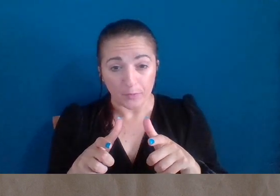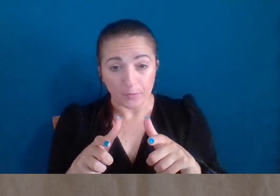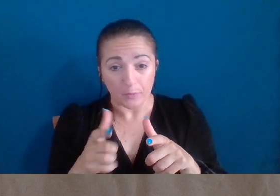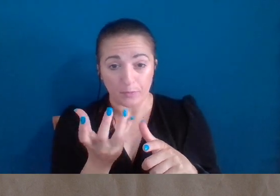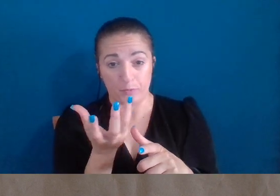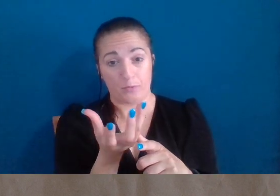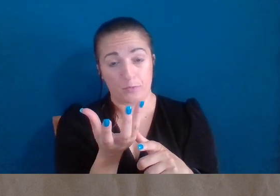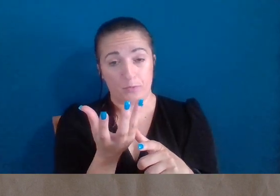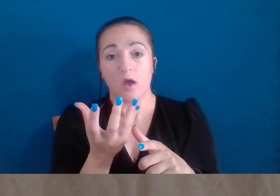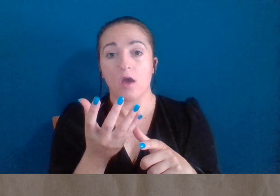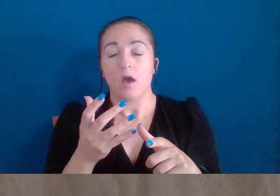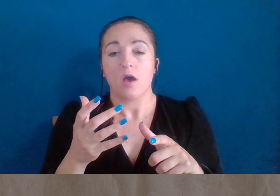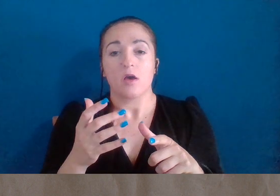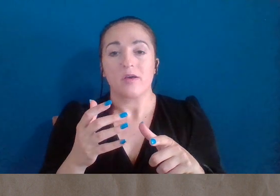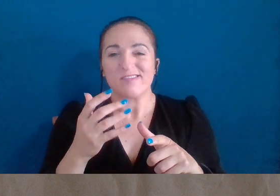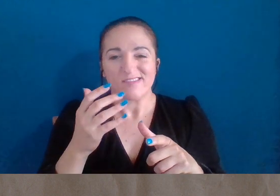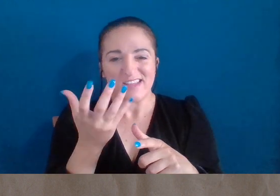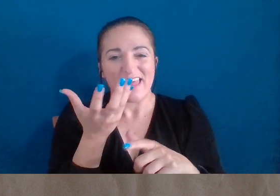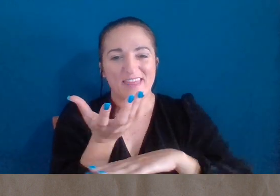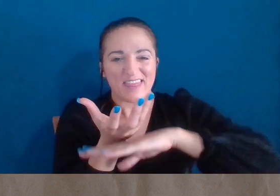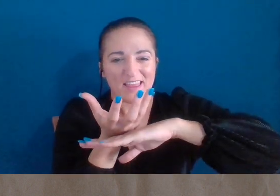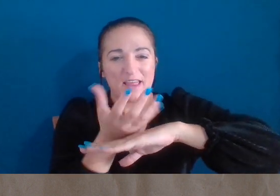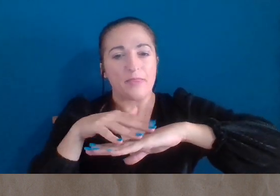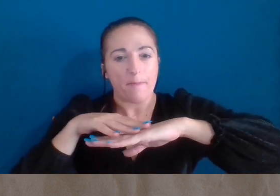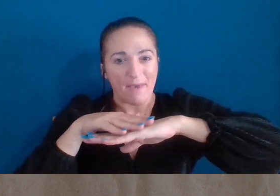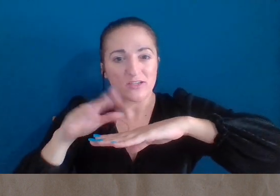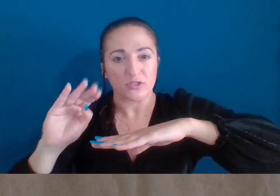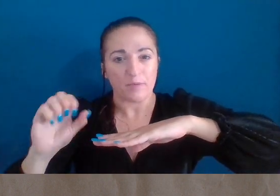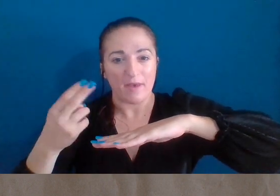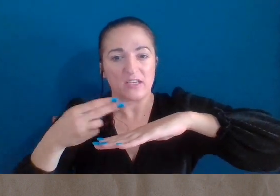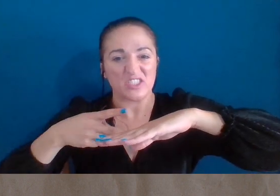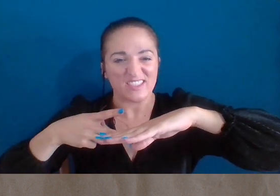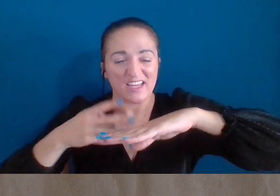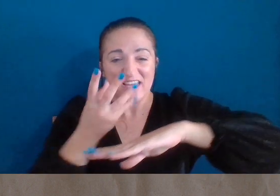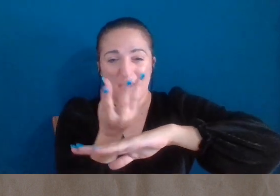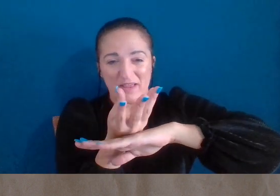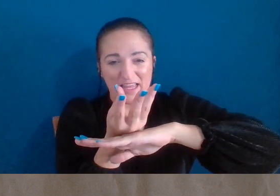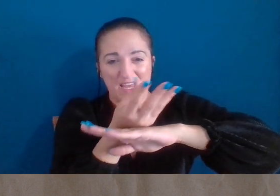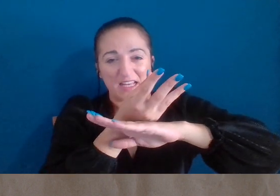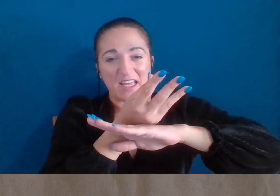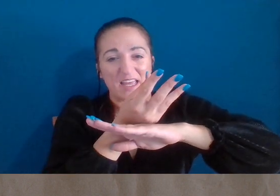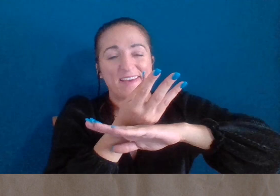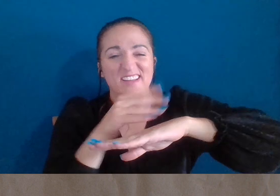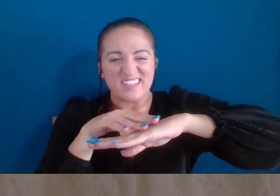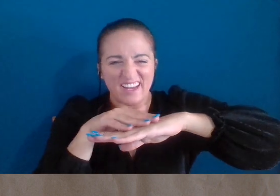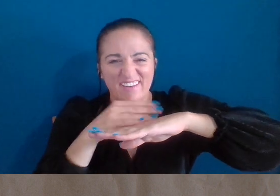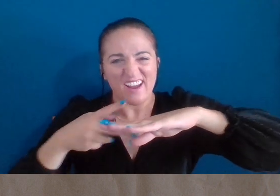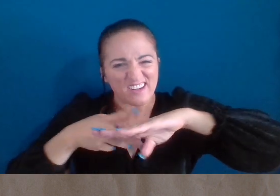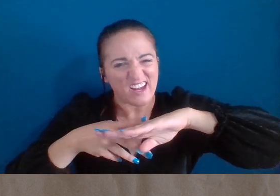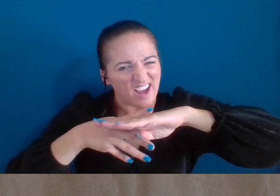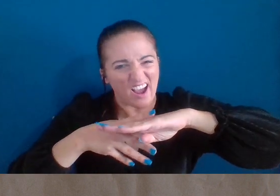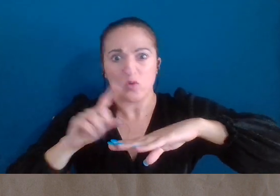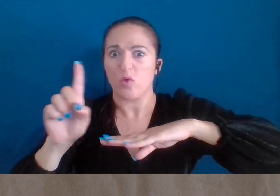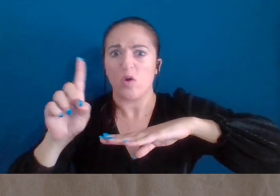that you're not cutting, like I'm not going to cut this mesh right here that the felt's actually on. I'm going to go next door to it.